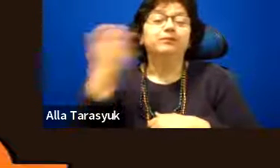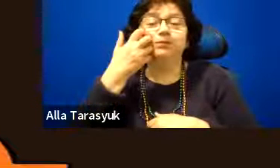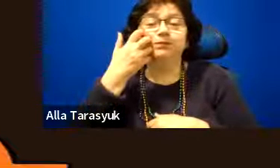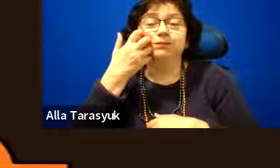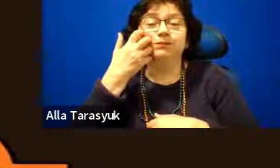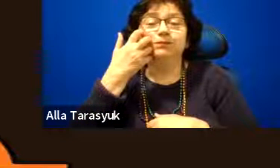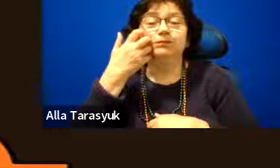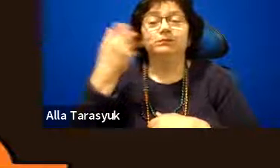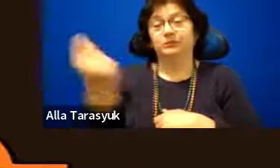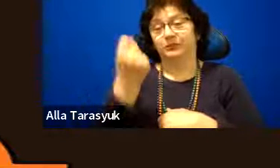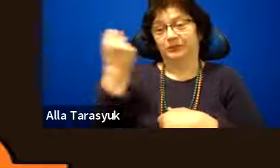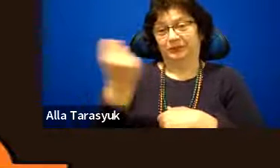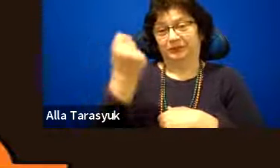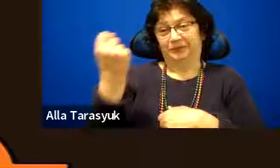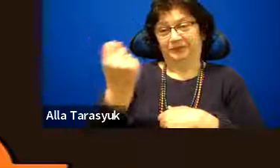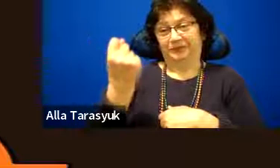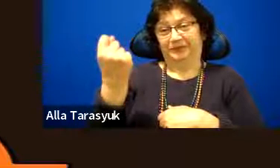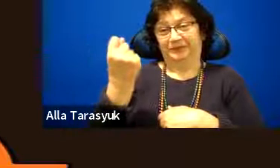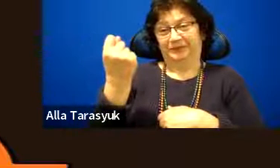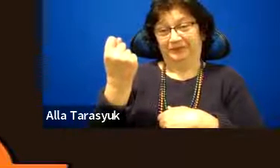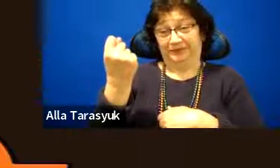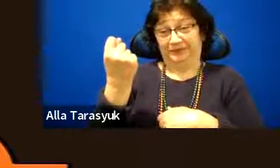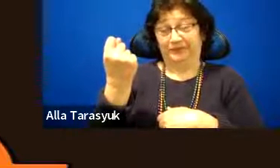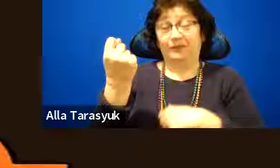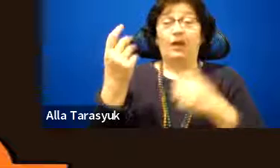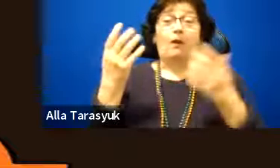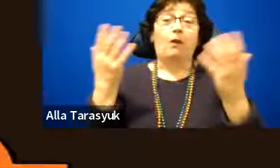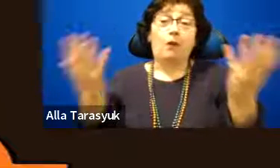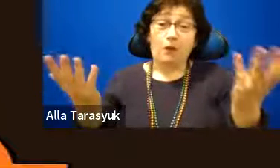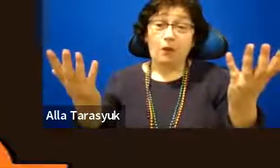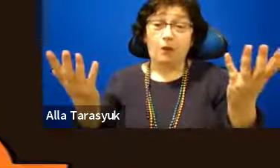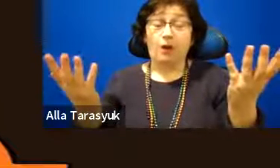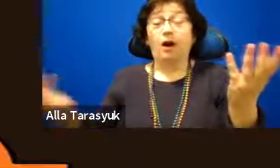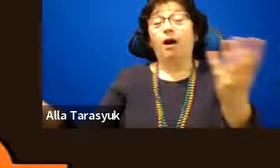The sign is fat and then Tuesday.